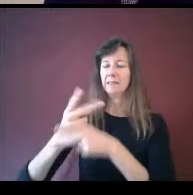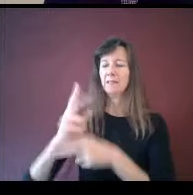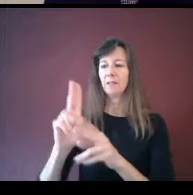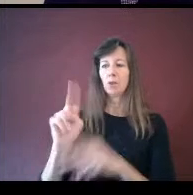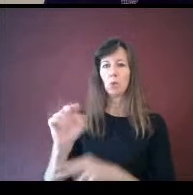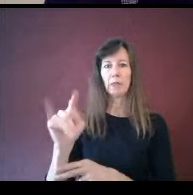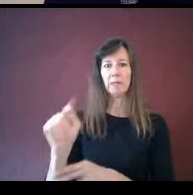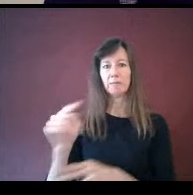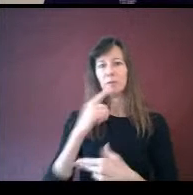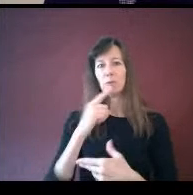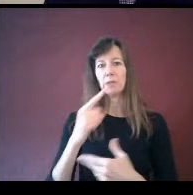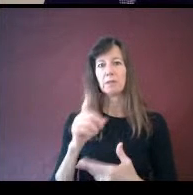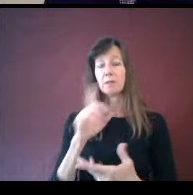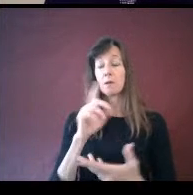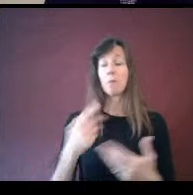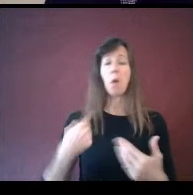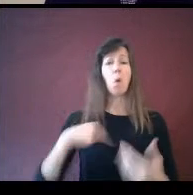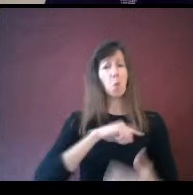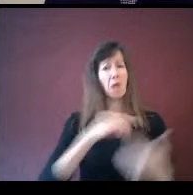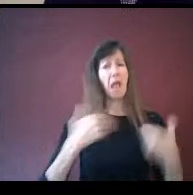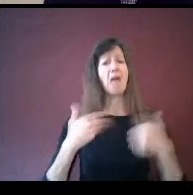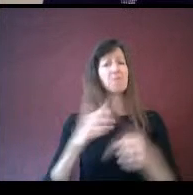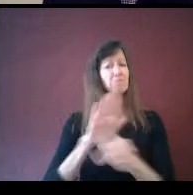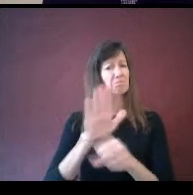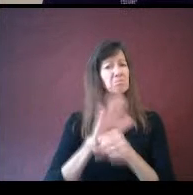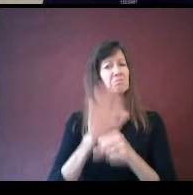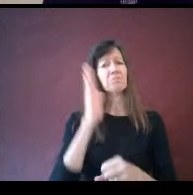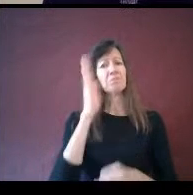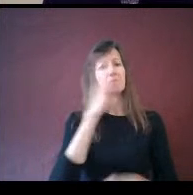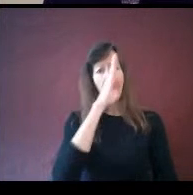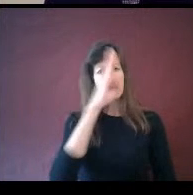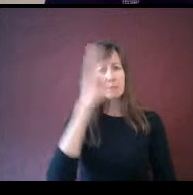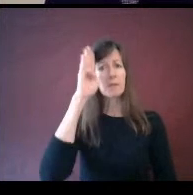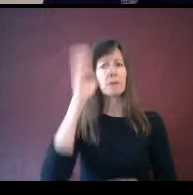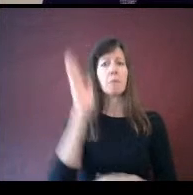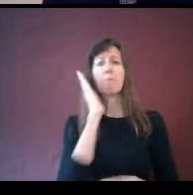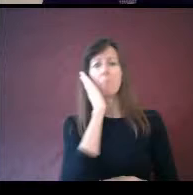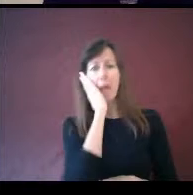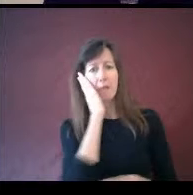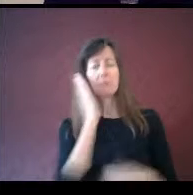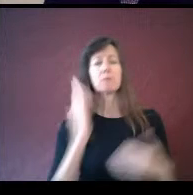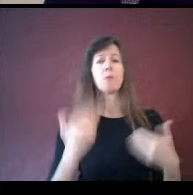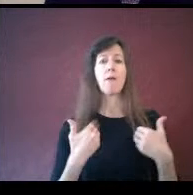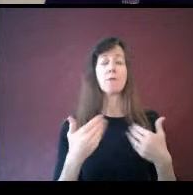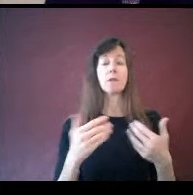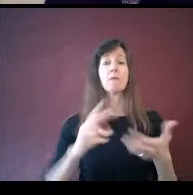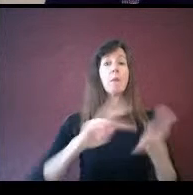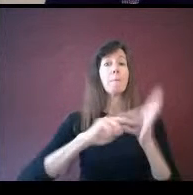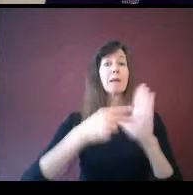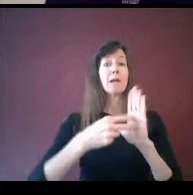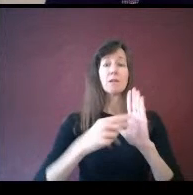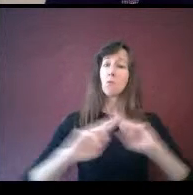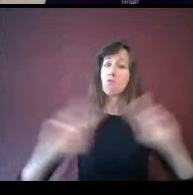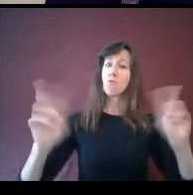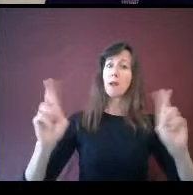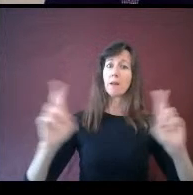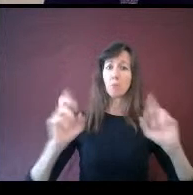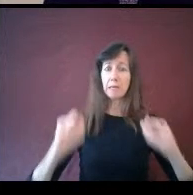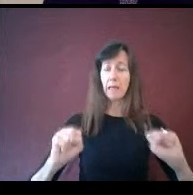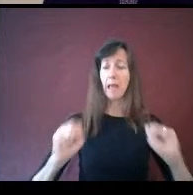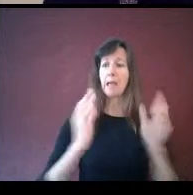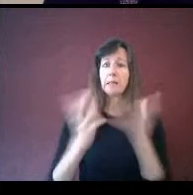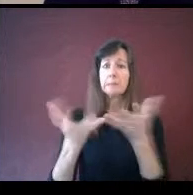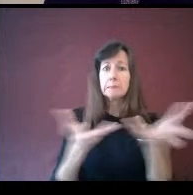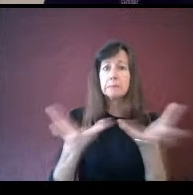capacity. So that is good in that we are prepared to deal with those who are hospitalized. But of course, the fact that we have so